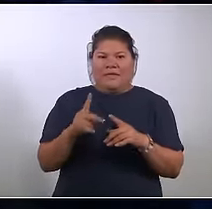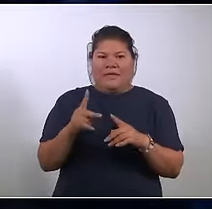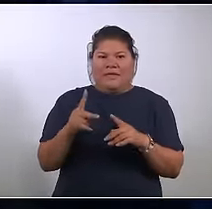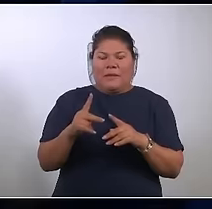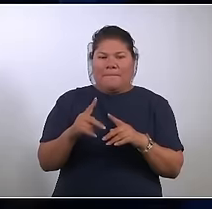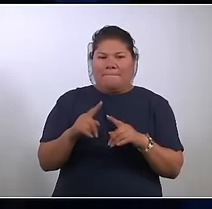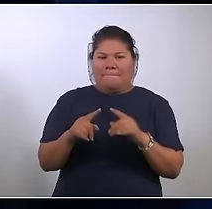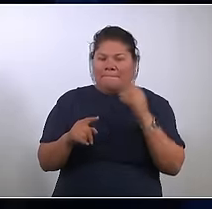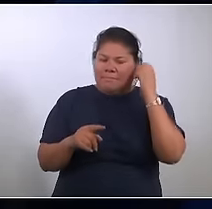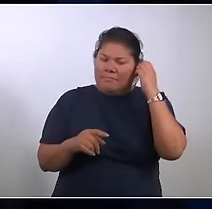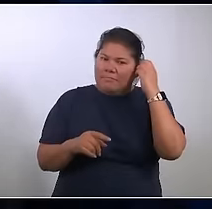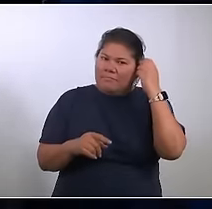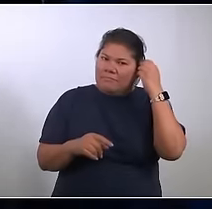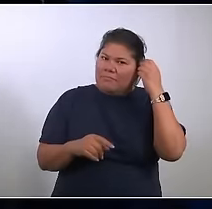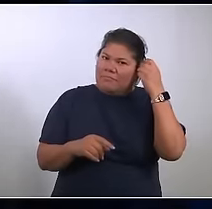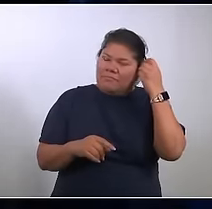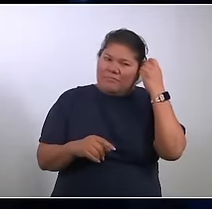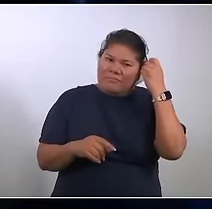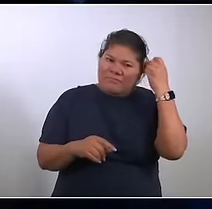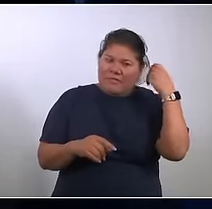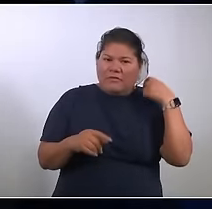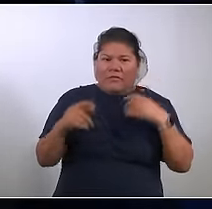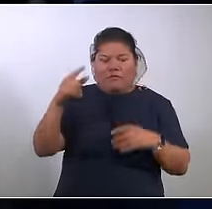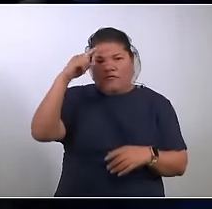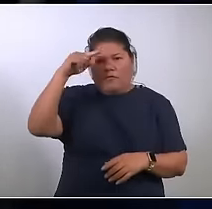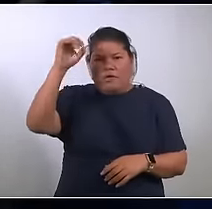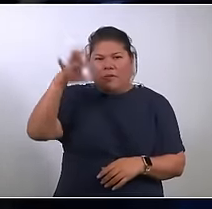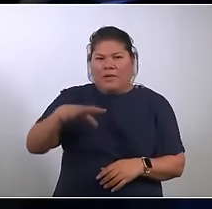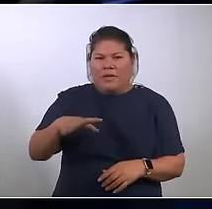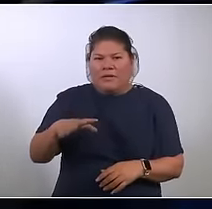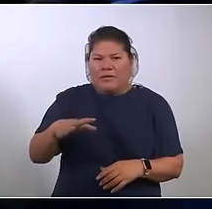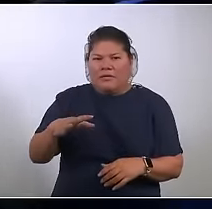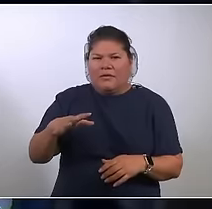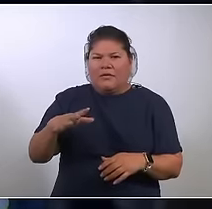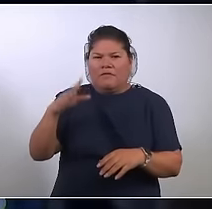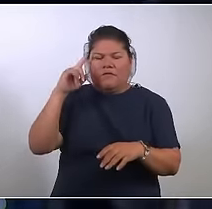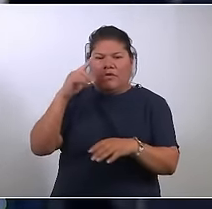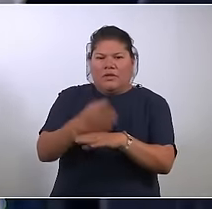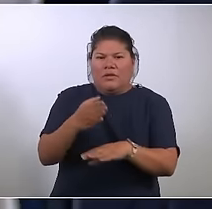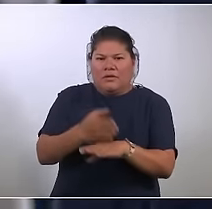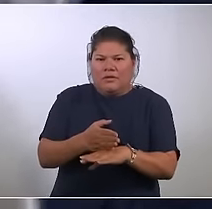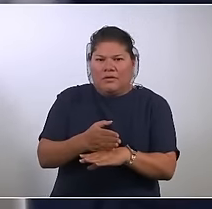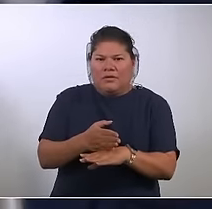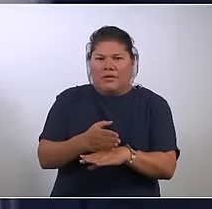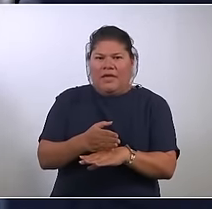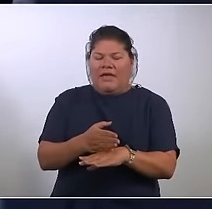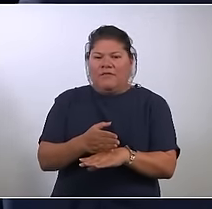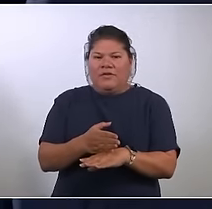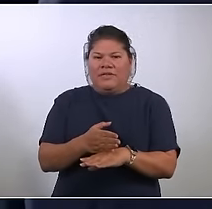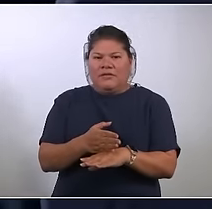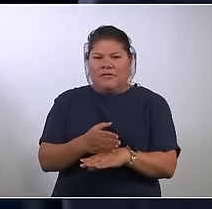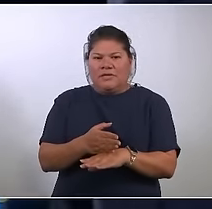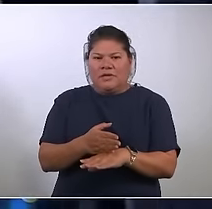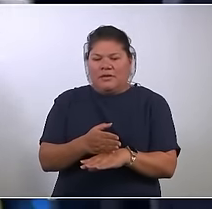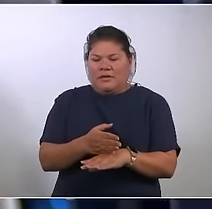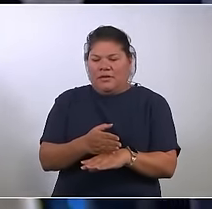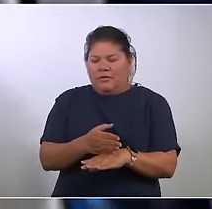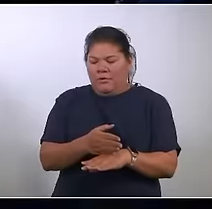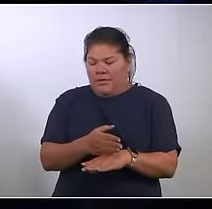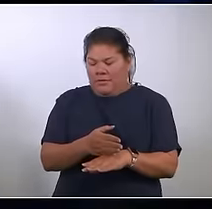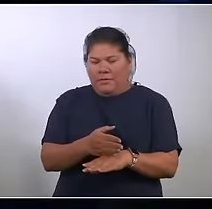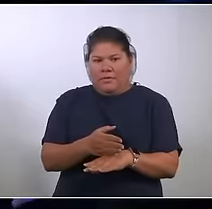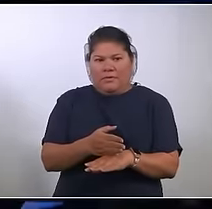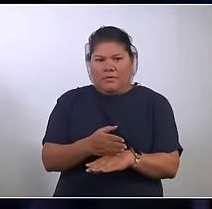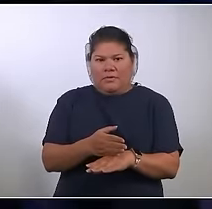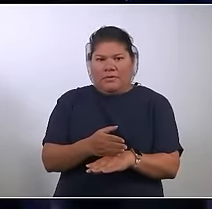way. Si hacen camino. For your pastor. Para su pastor. For the bishops. Para los obispos. To come and surround this platform.